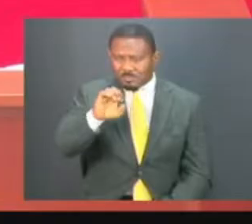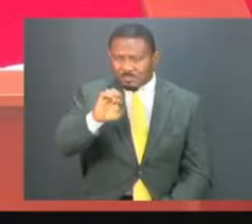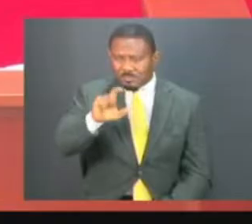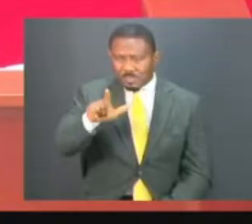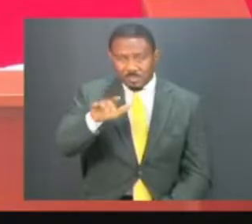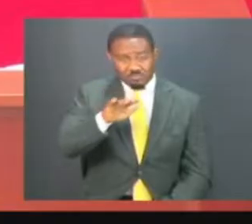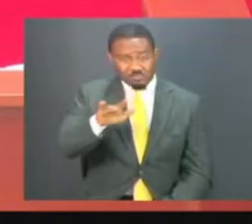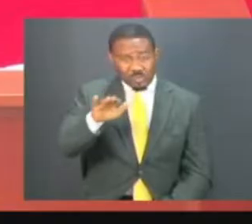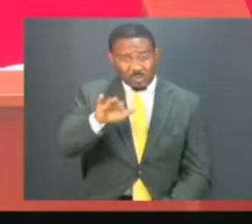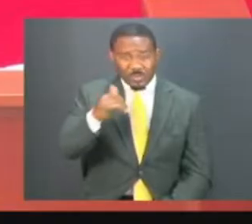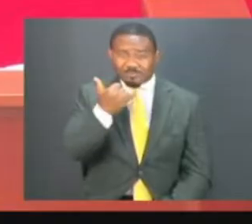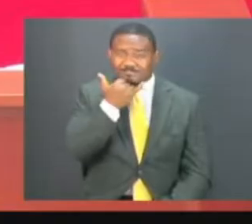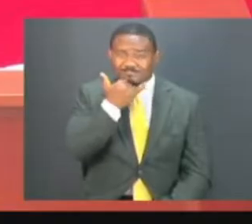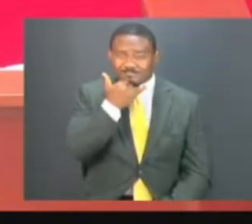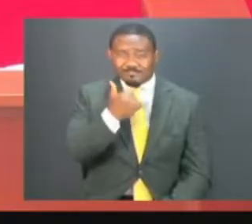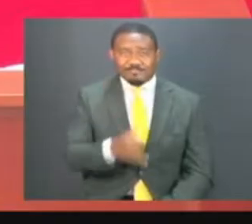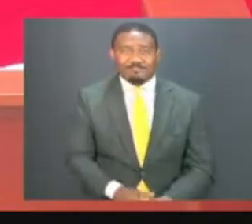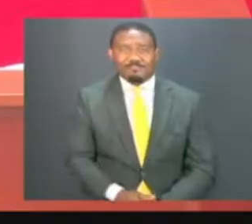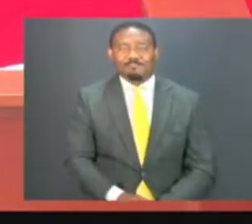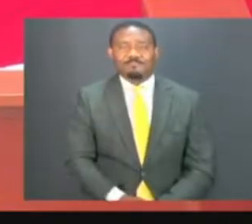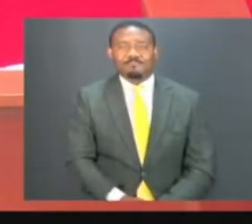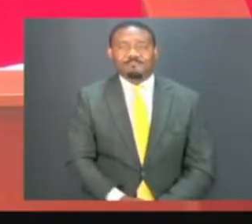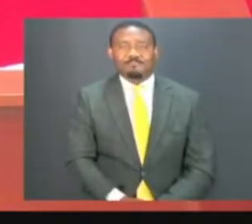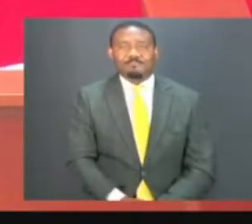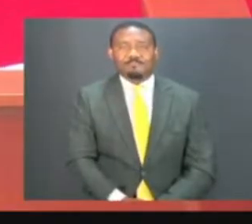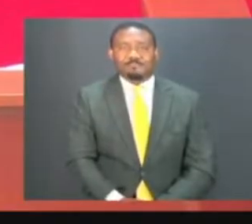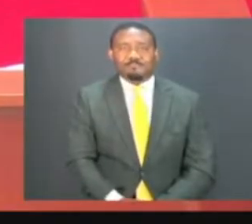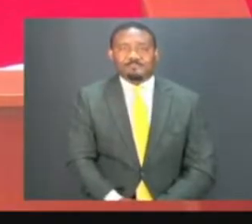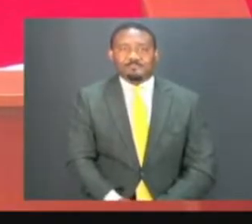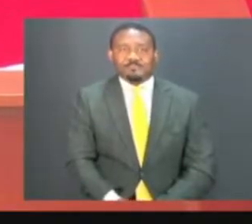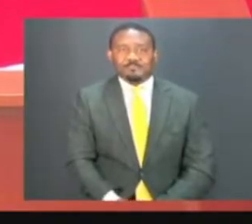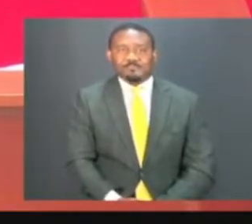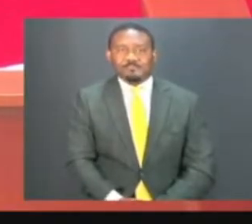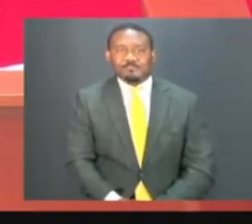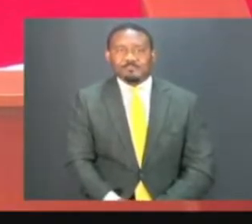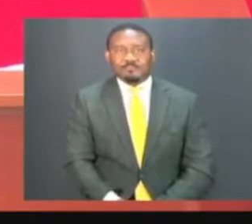Table office, kindly take note. Thank you very much, Honorable Member.